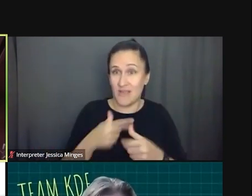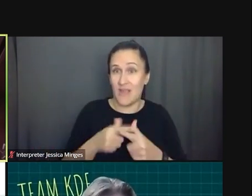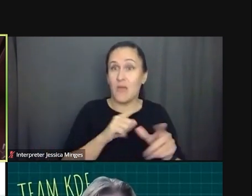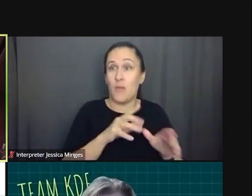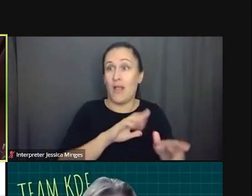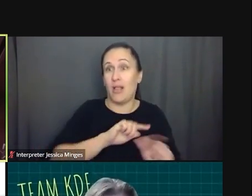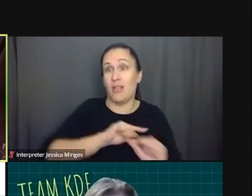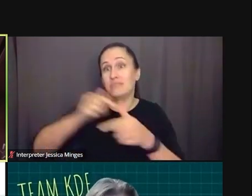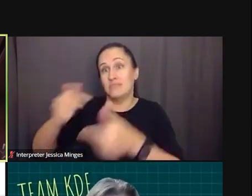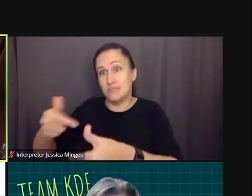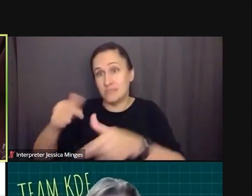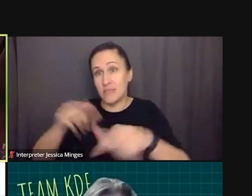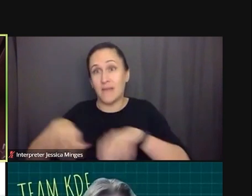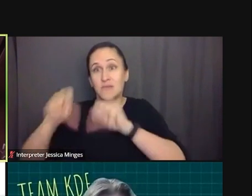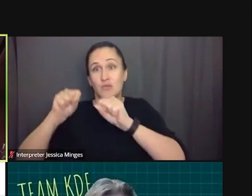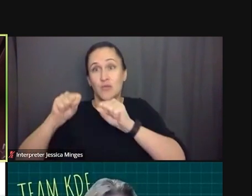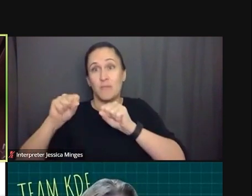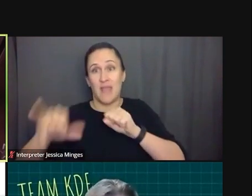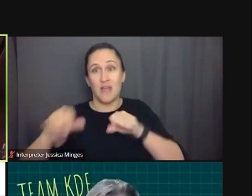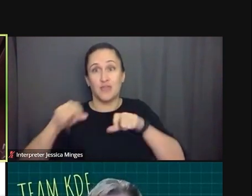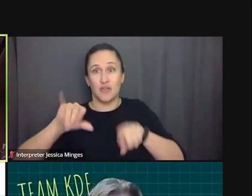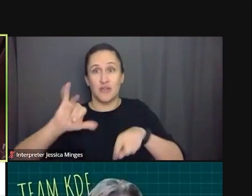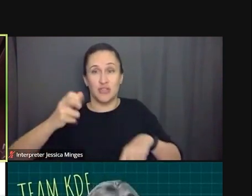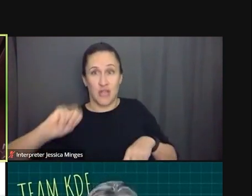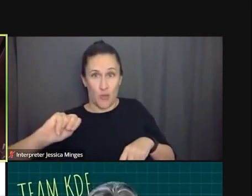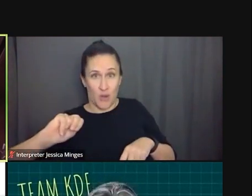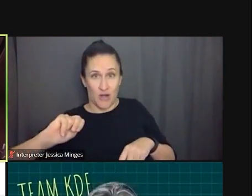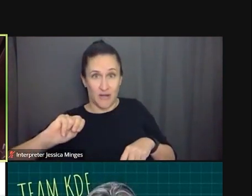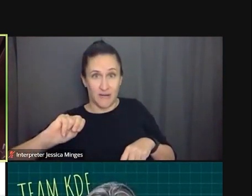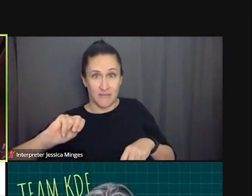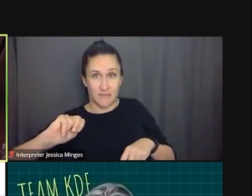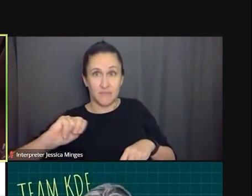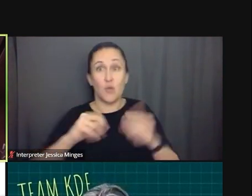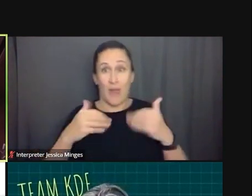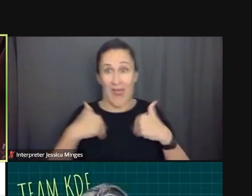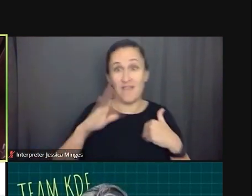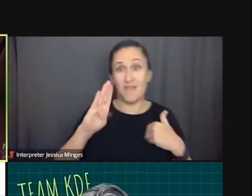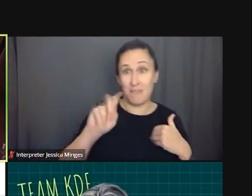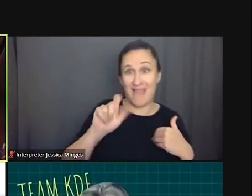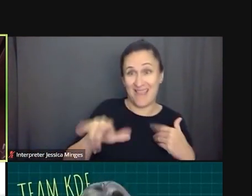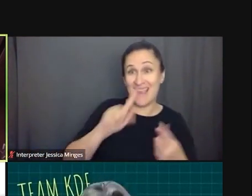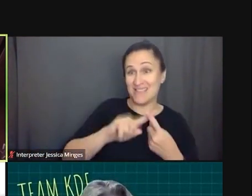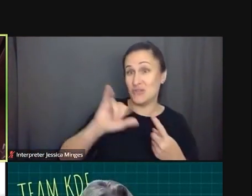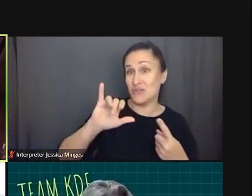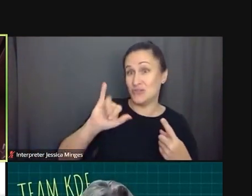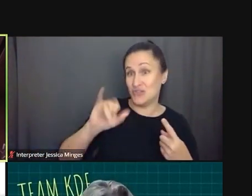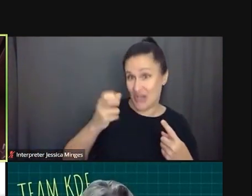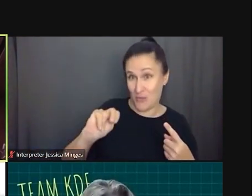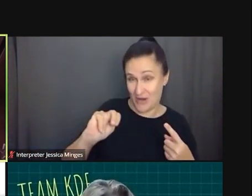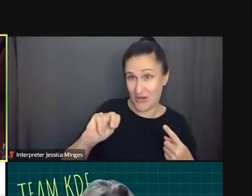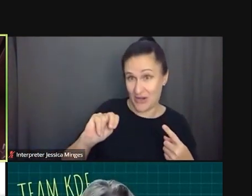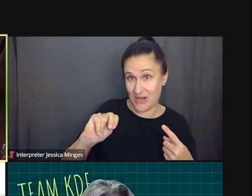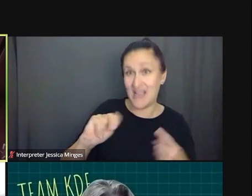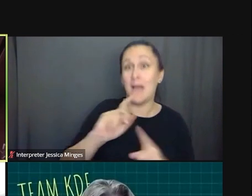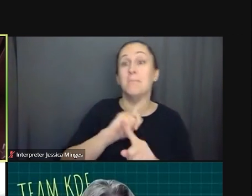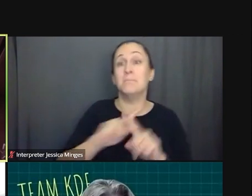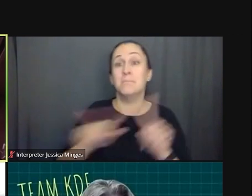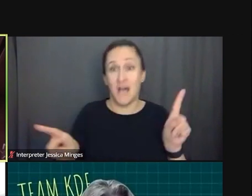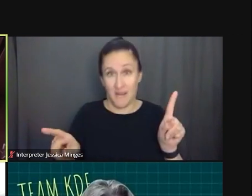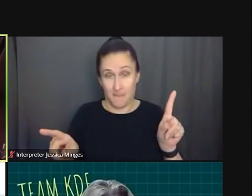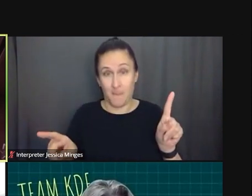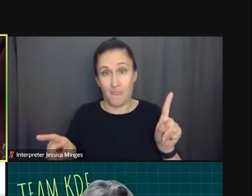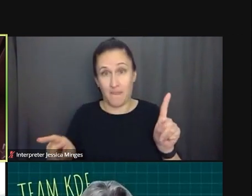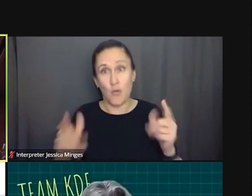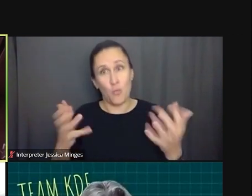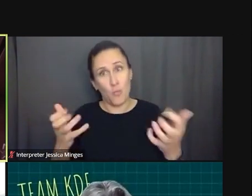chair in January. So we have Bentley through January, but we would like